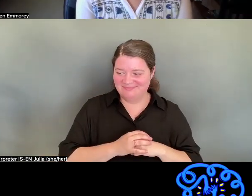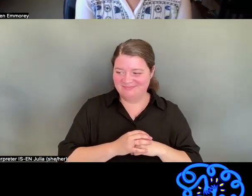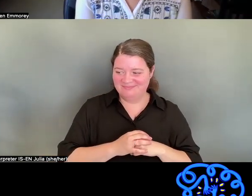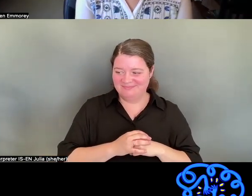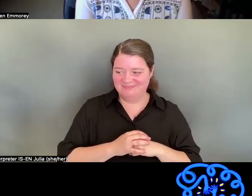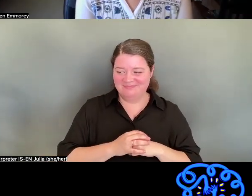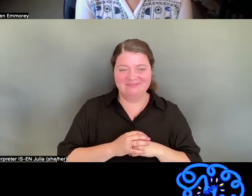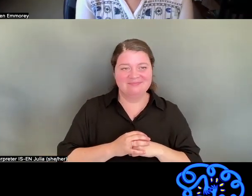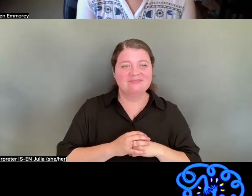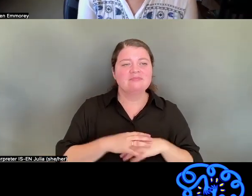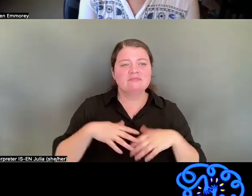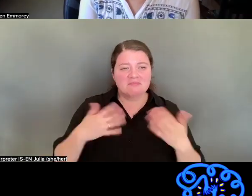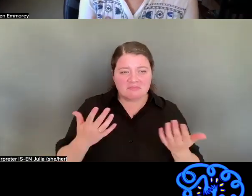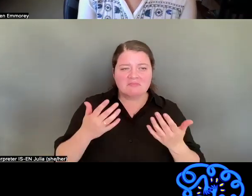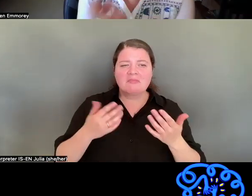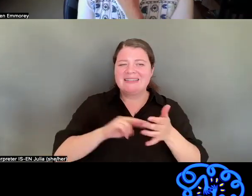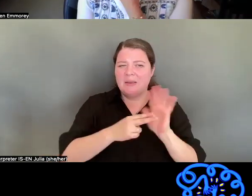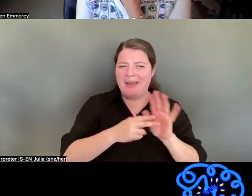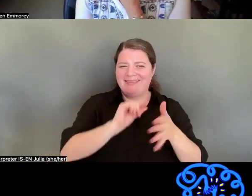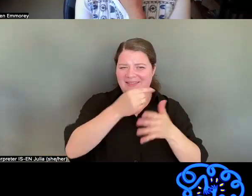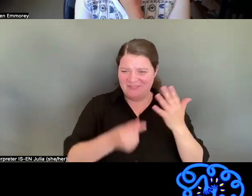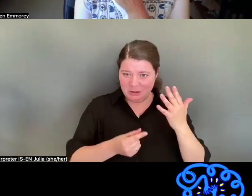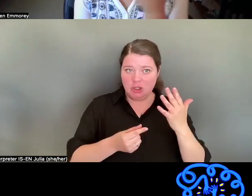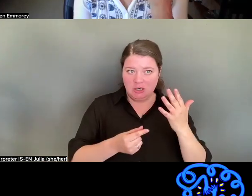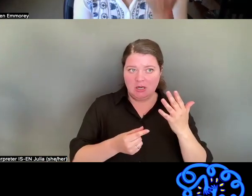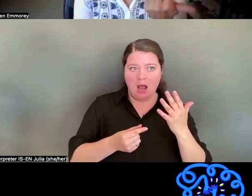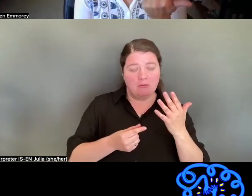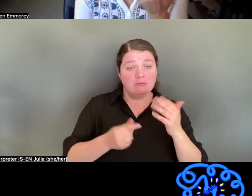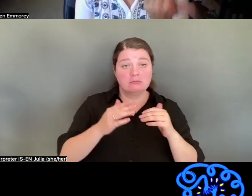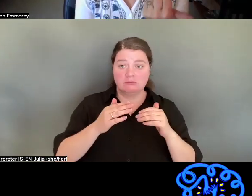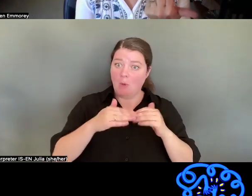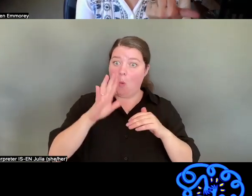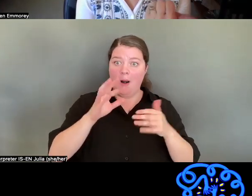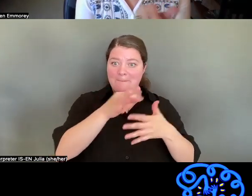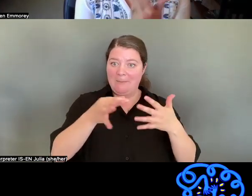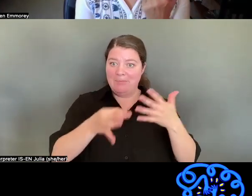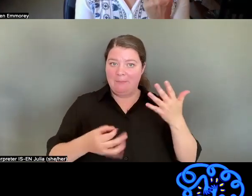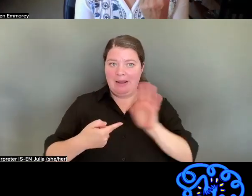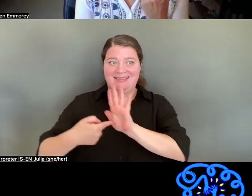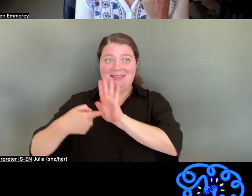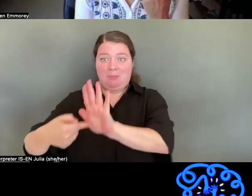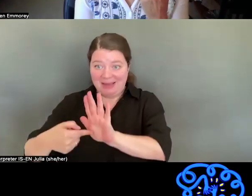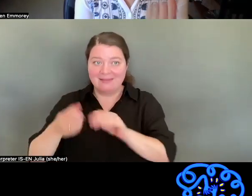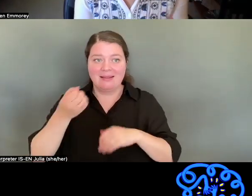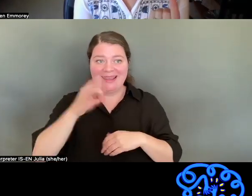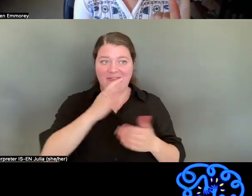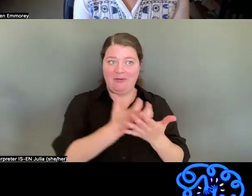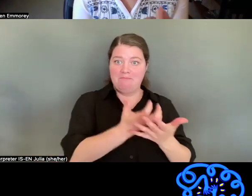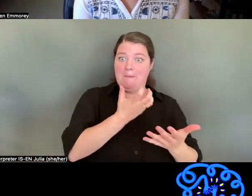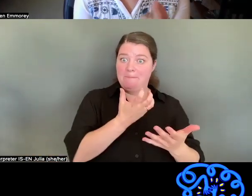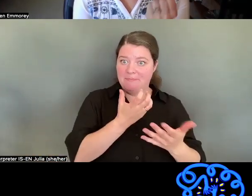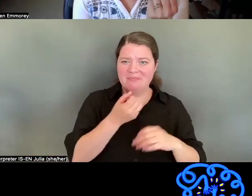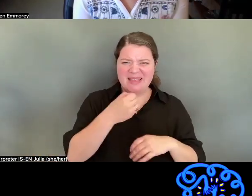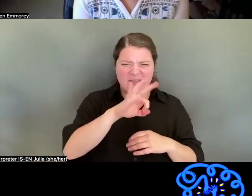semantic features are more likely to be depicted in the form of a sign if they're salient, if they're prominent, and if they're particularly